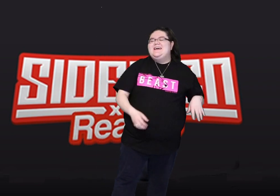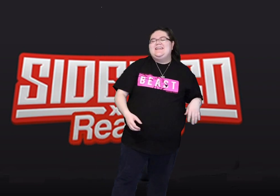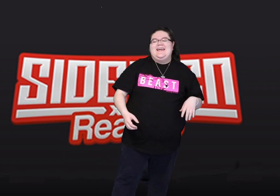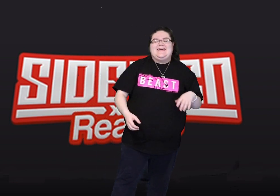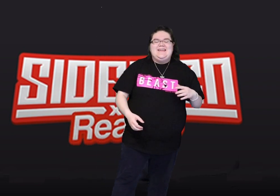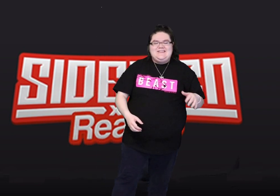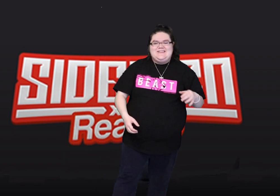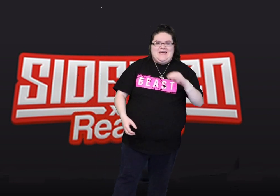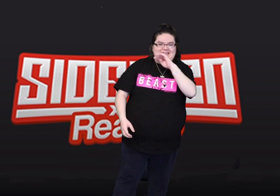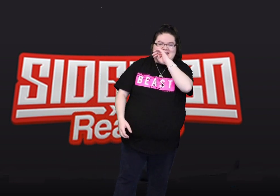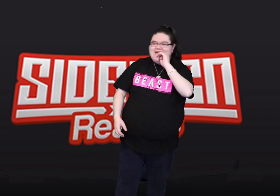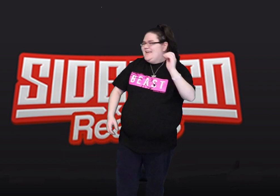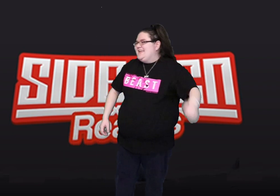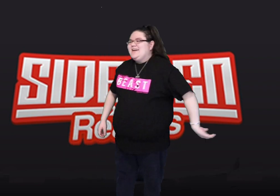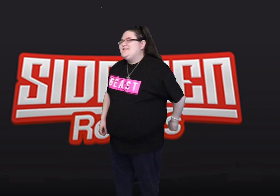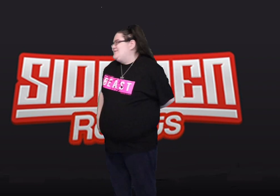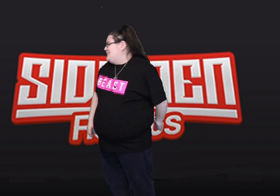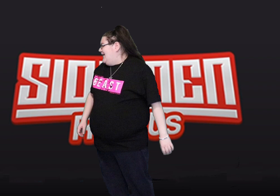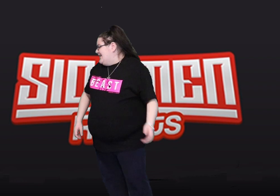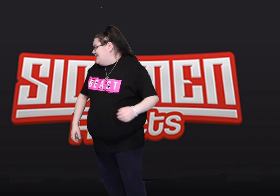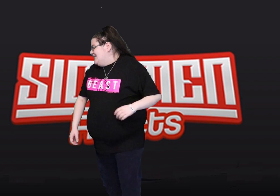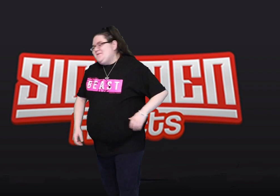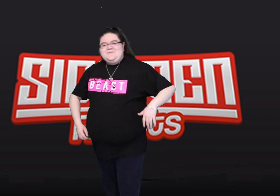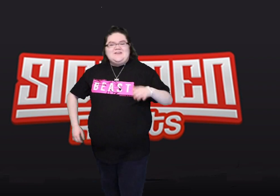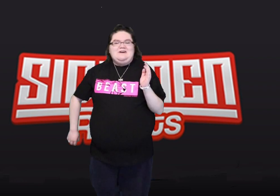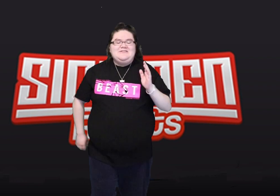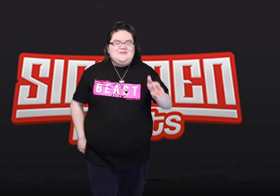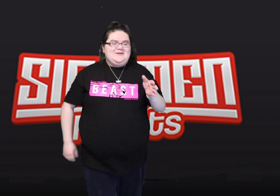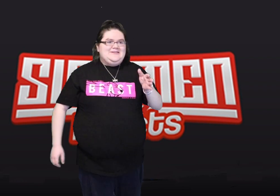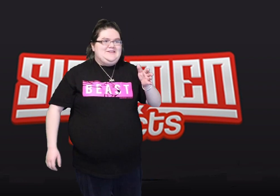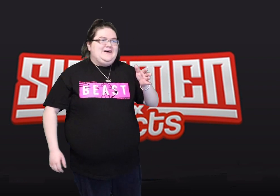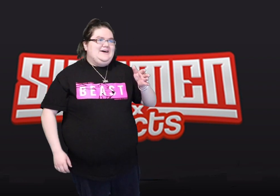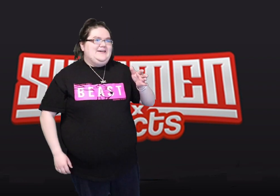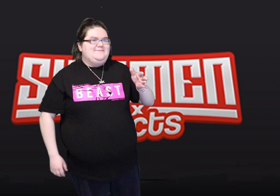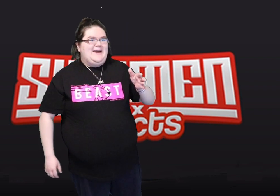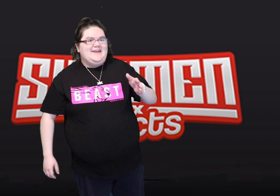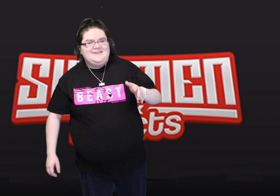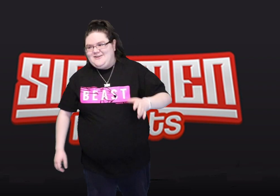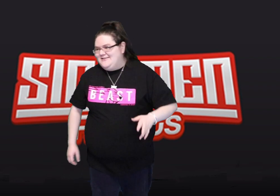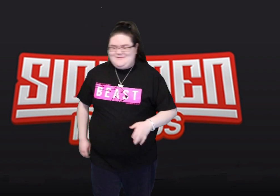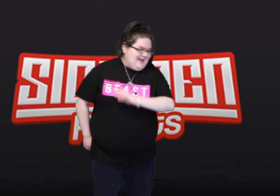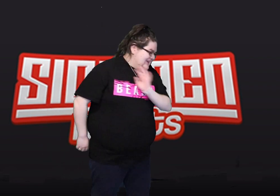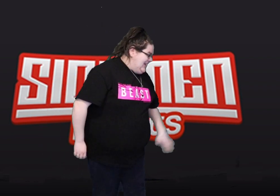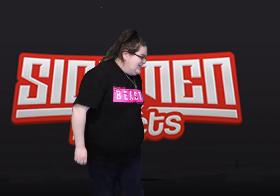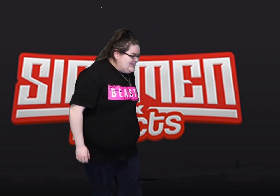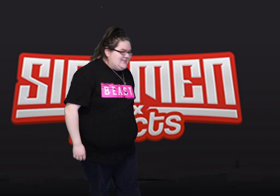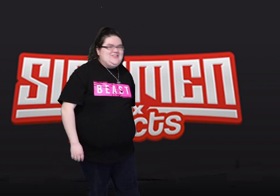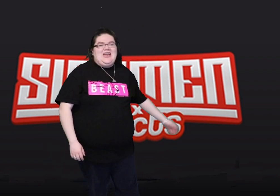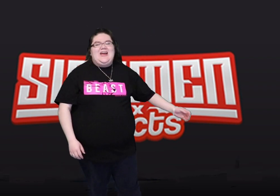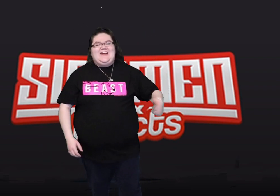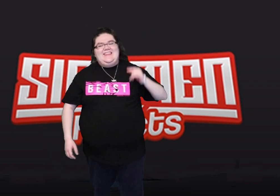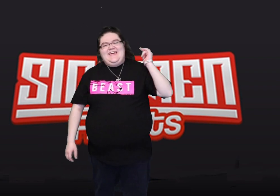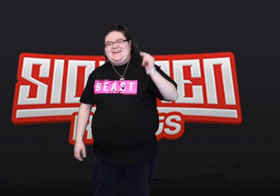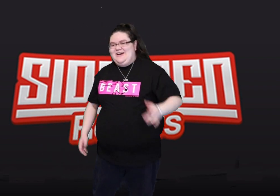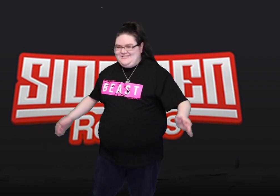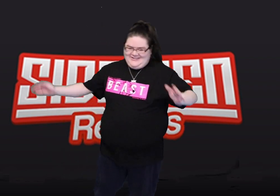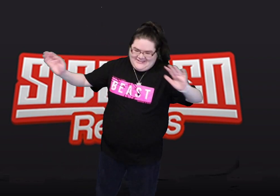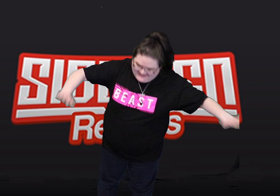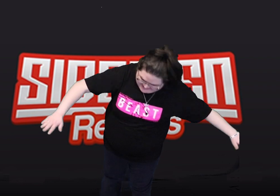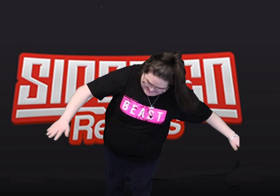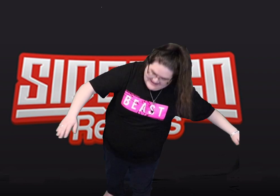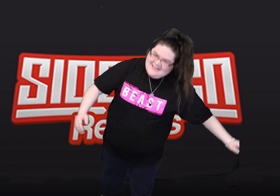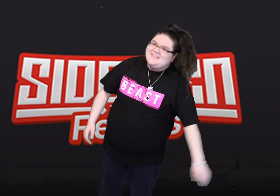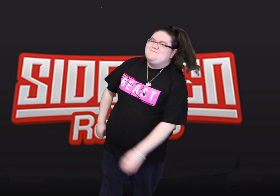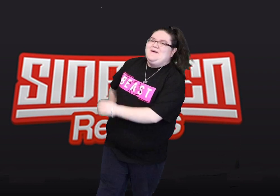like, slaps, hits his desk, he gets up, he walks, goes towards his bed, turns back and hits the chair, and goes